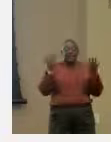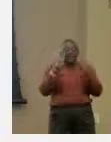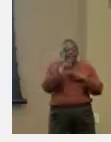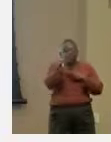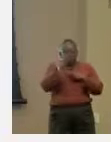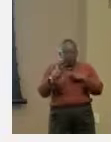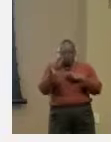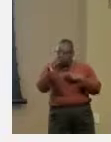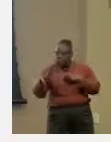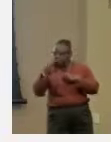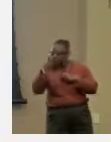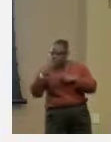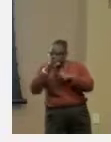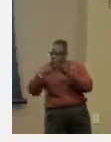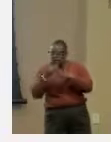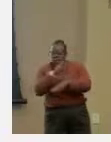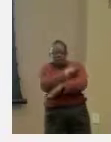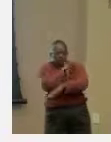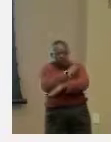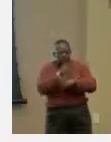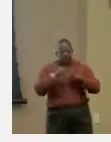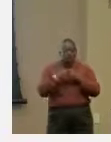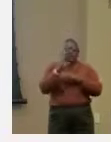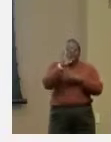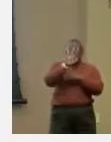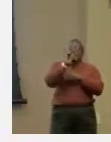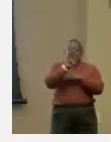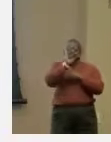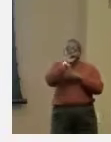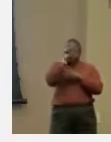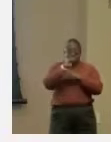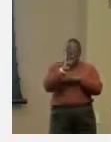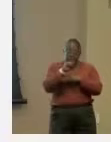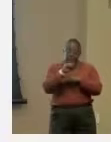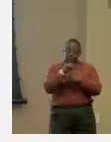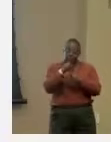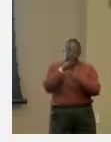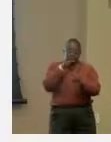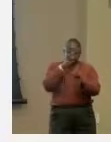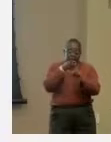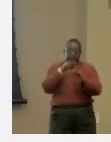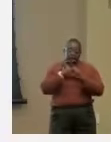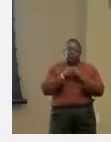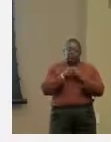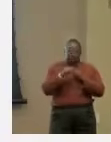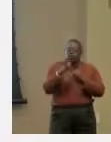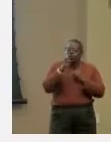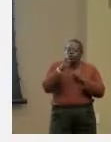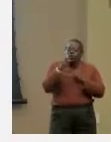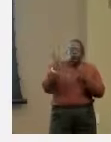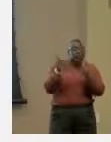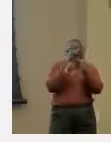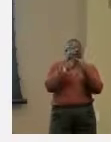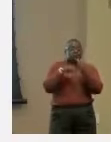lupus patients, but it's 97% specific. The person who first described